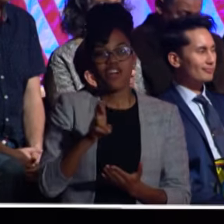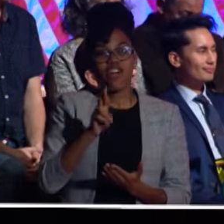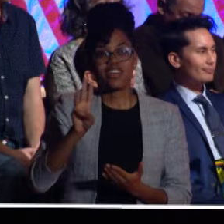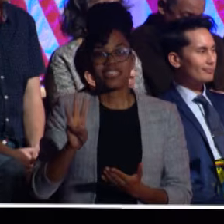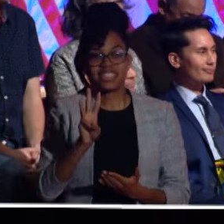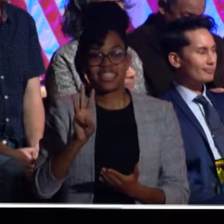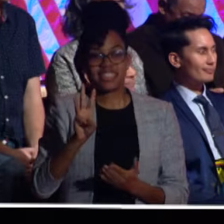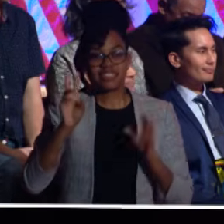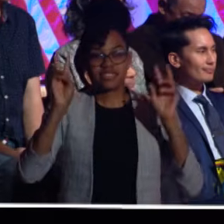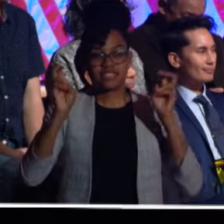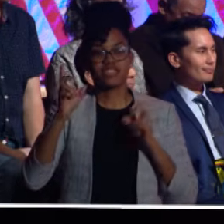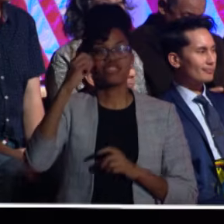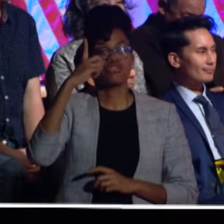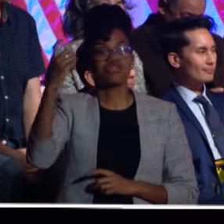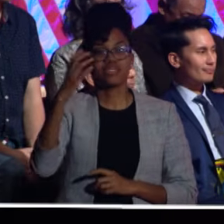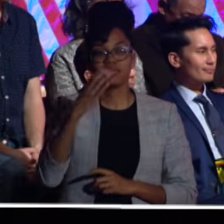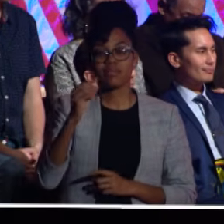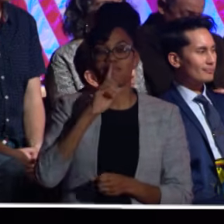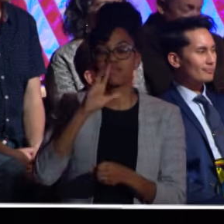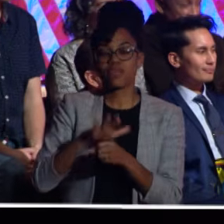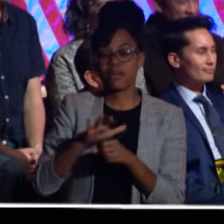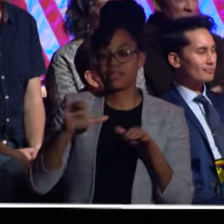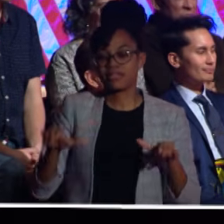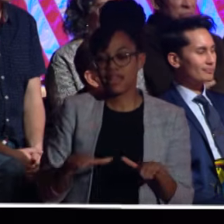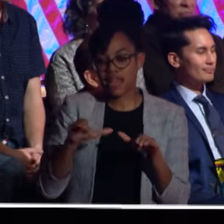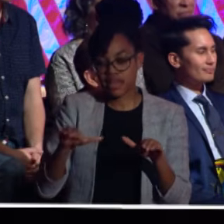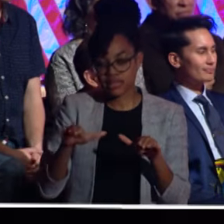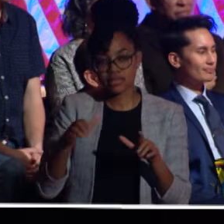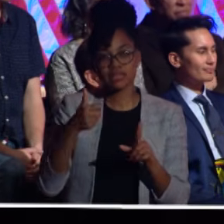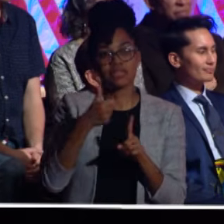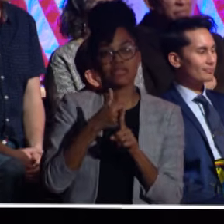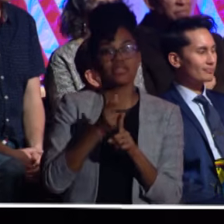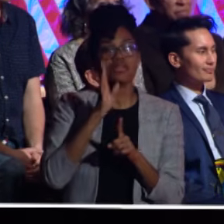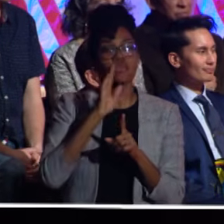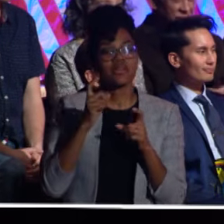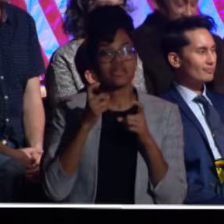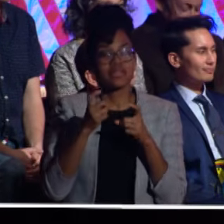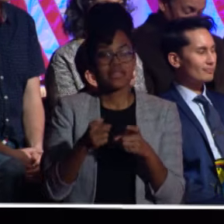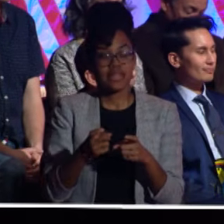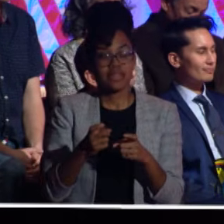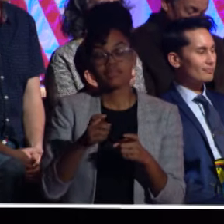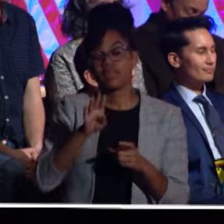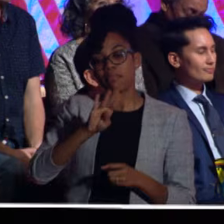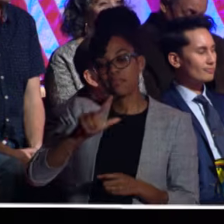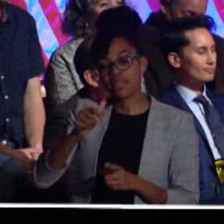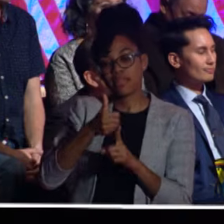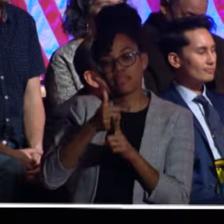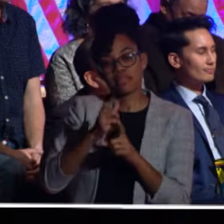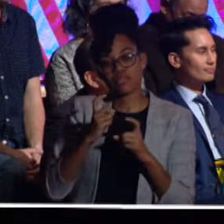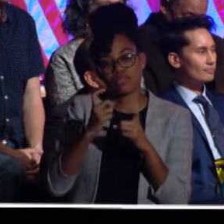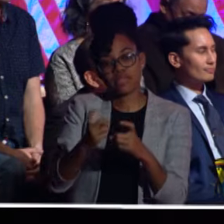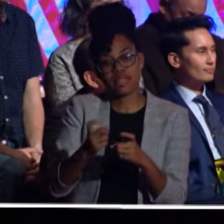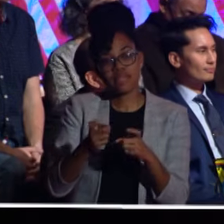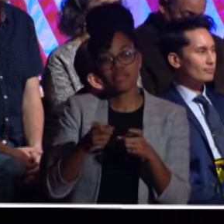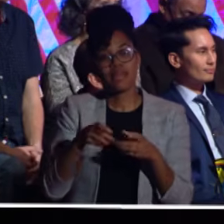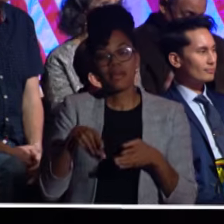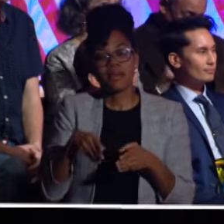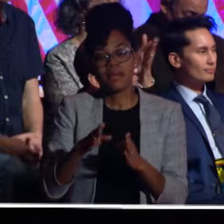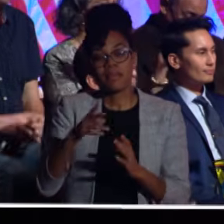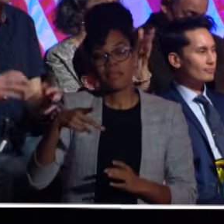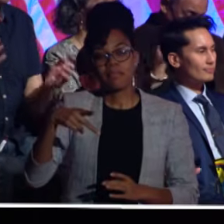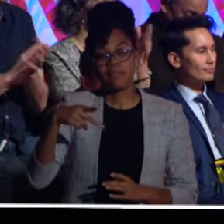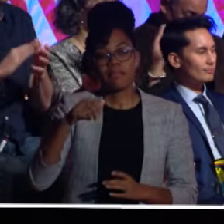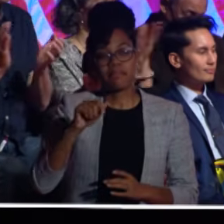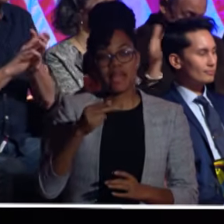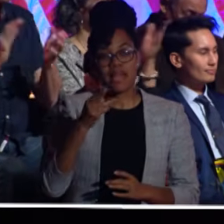Act. The bill would give pathways to citizenship for dreamers and those who live here under temporary